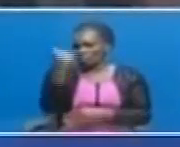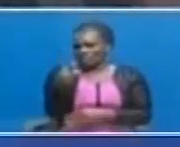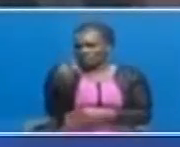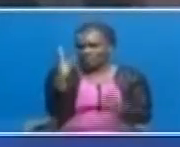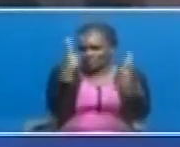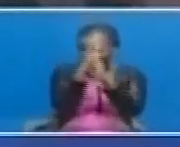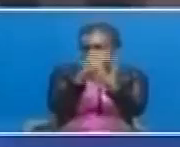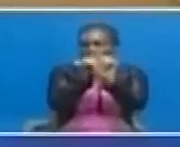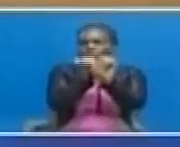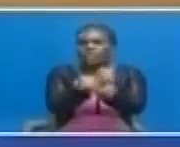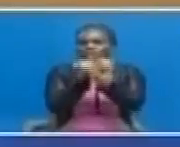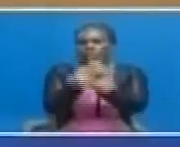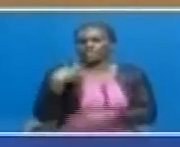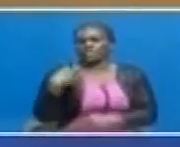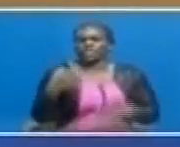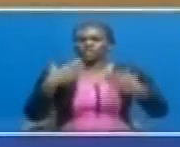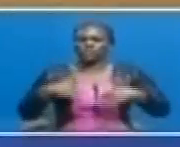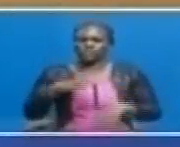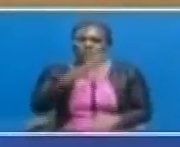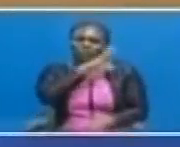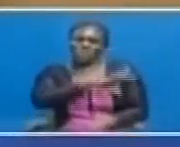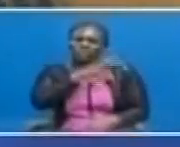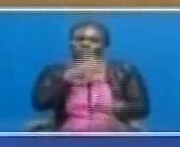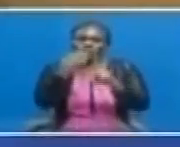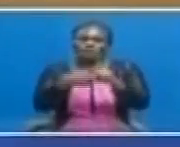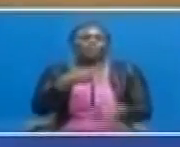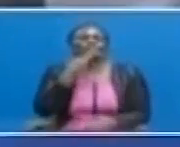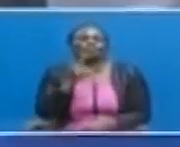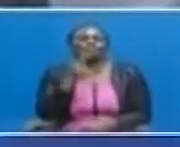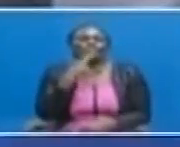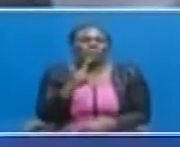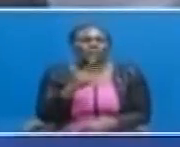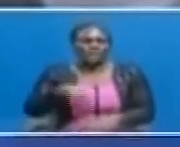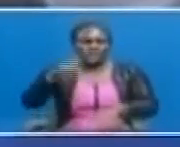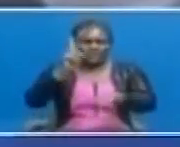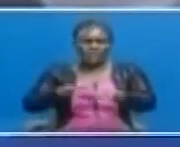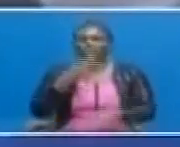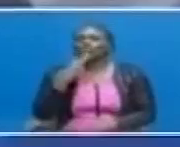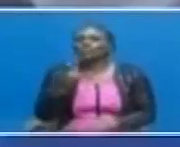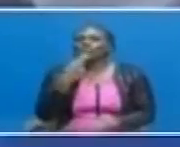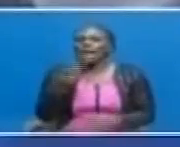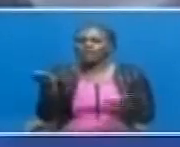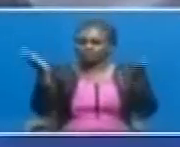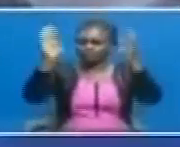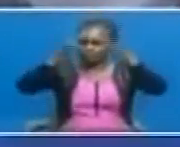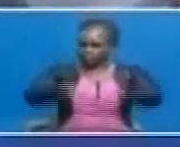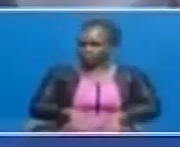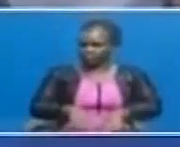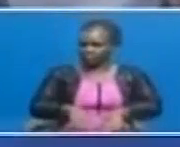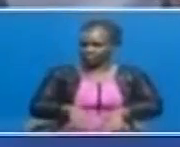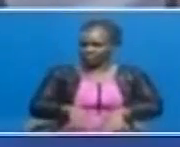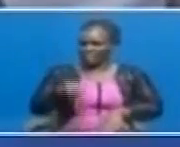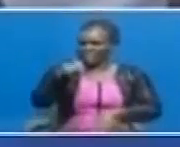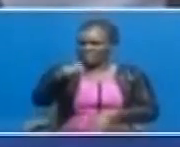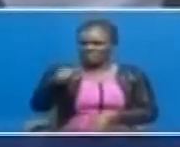ruining the industry in the western region. When the sugar industry was going down, they never even bothered to